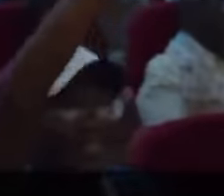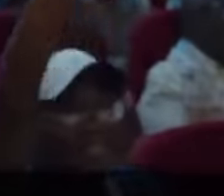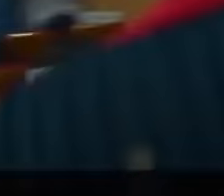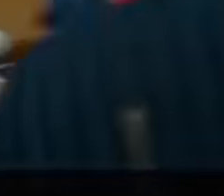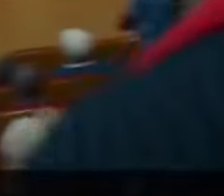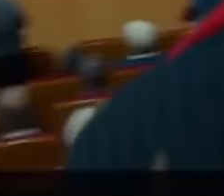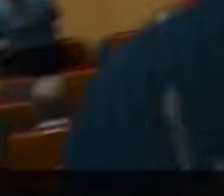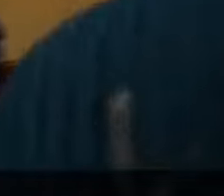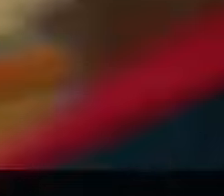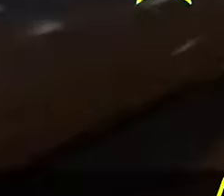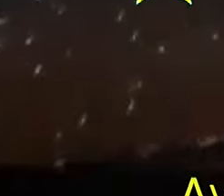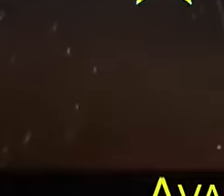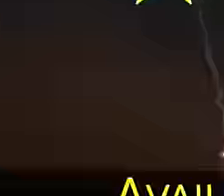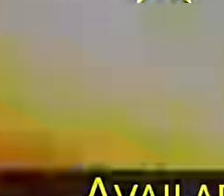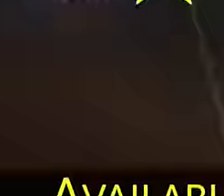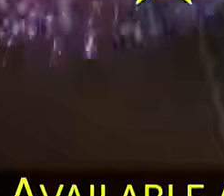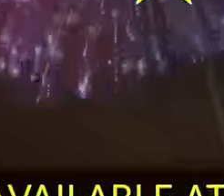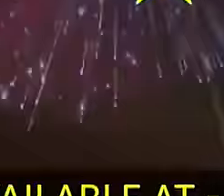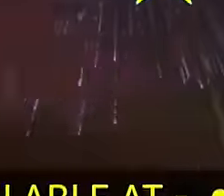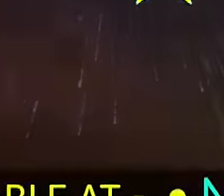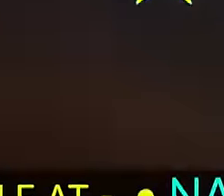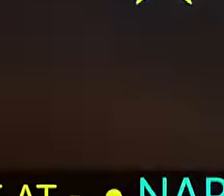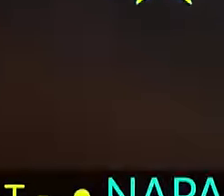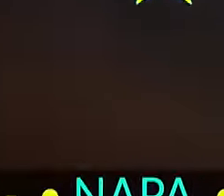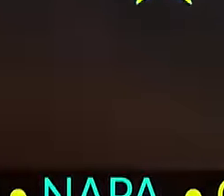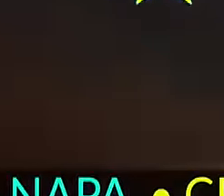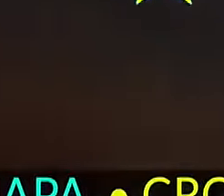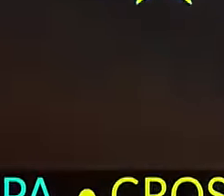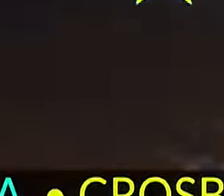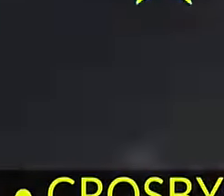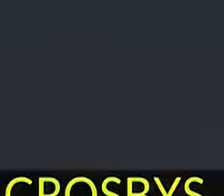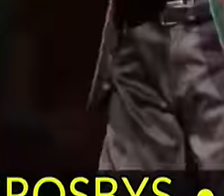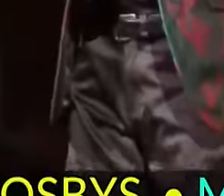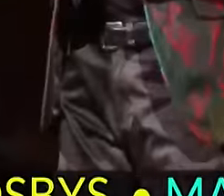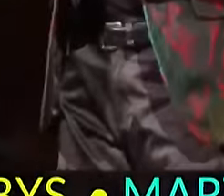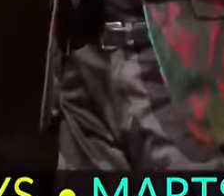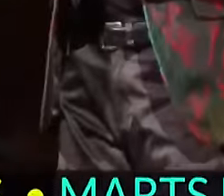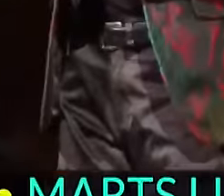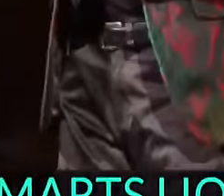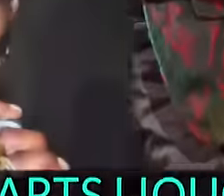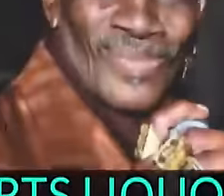experience is Calypso Spectacular. Through the years.